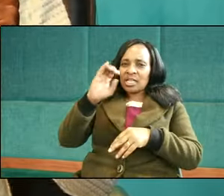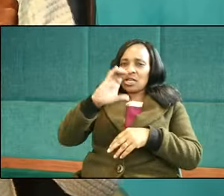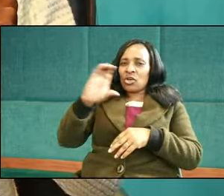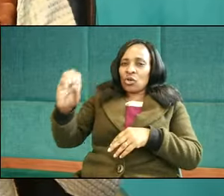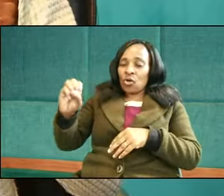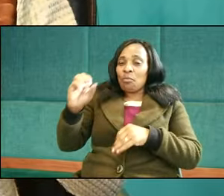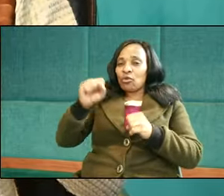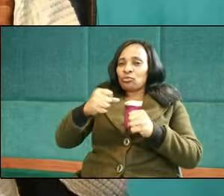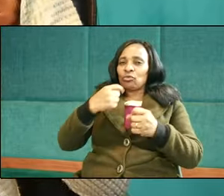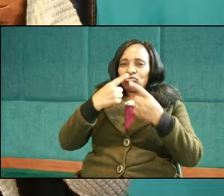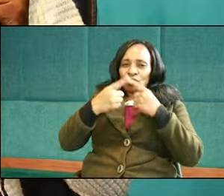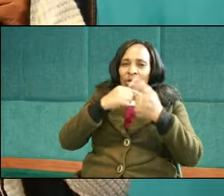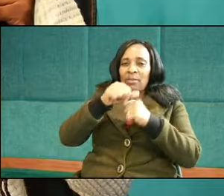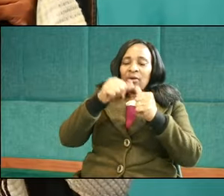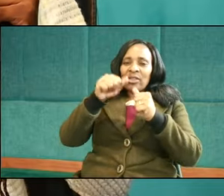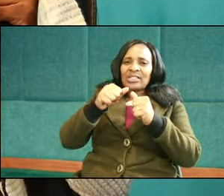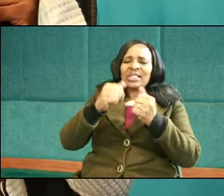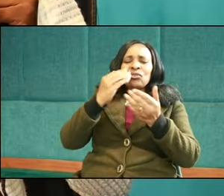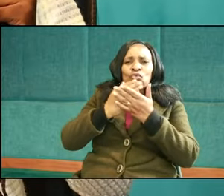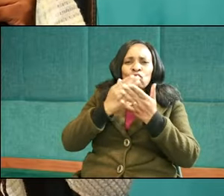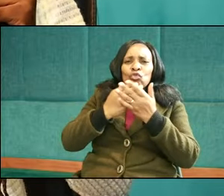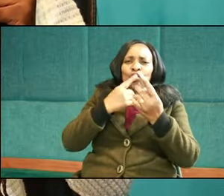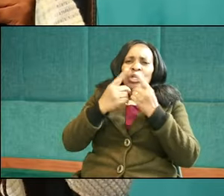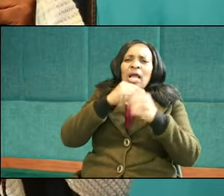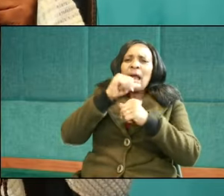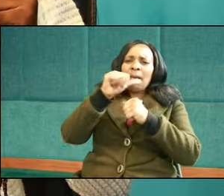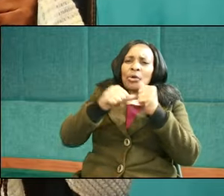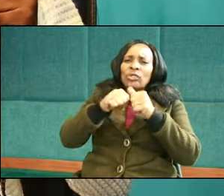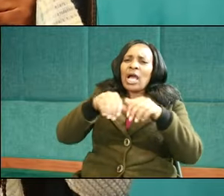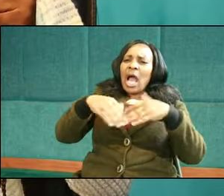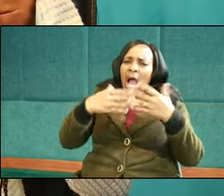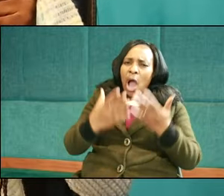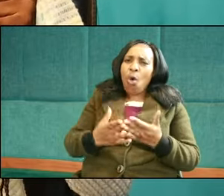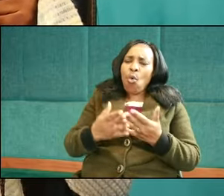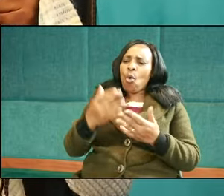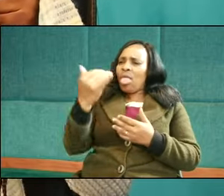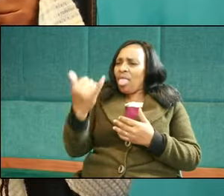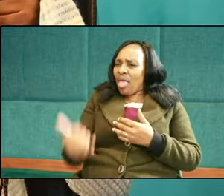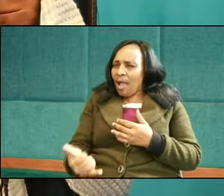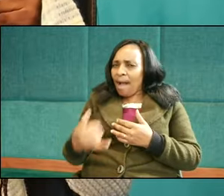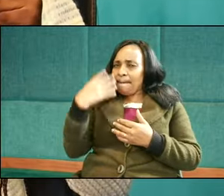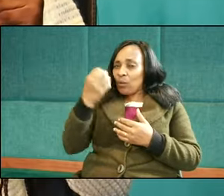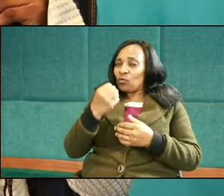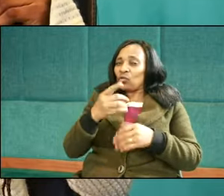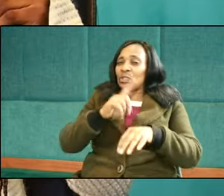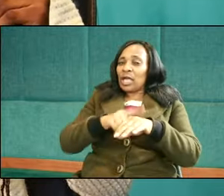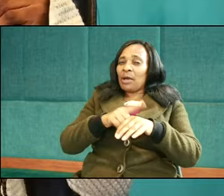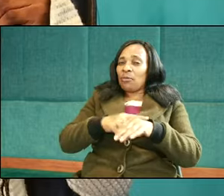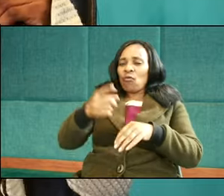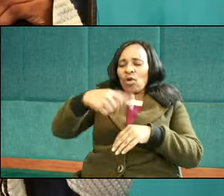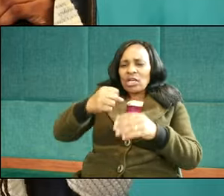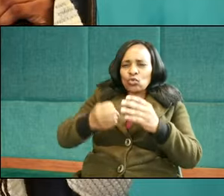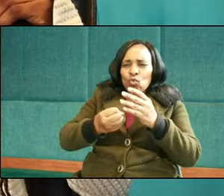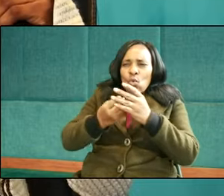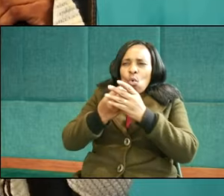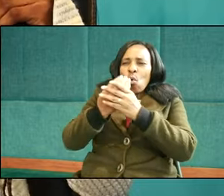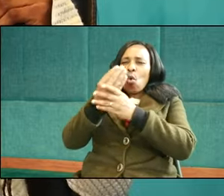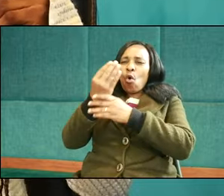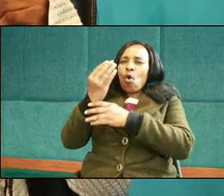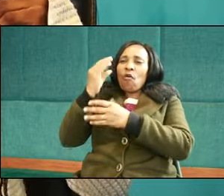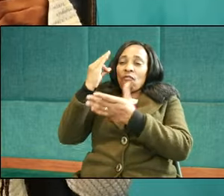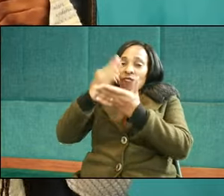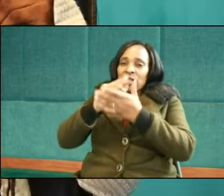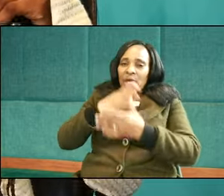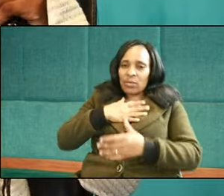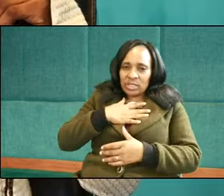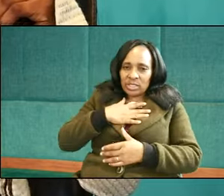testify about that. But really just talking about how when we're younger, it's a beautiful time for us to grow our faith so that